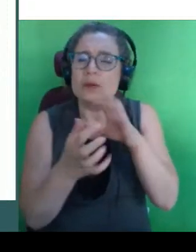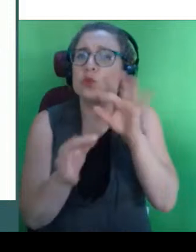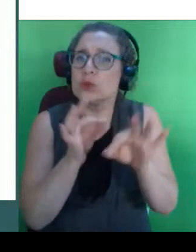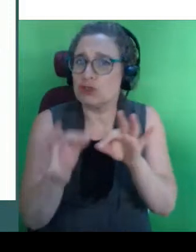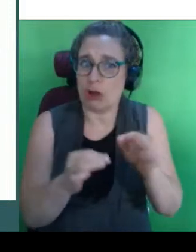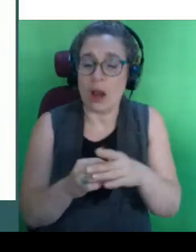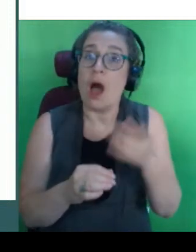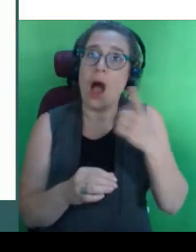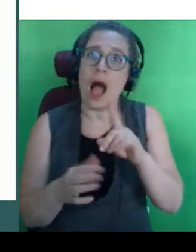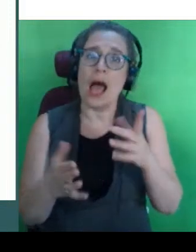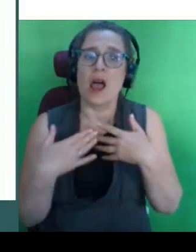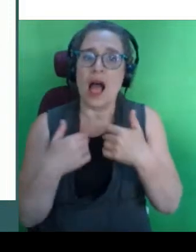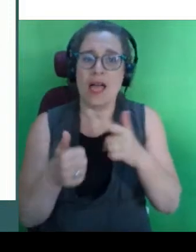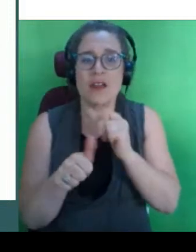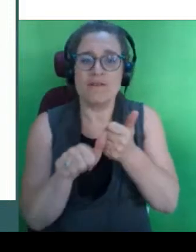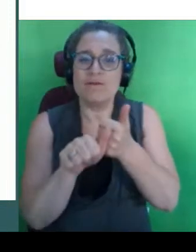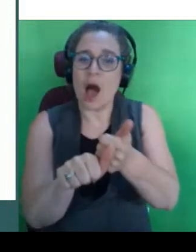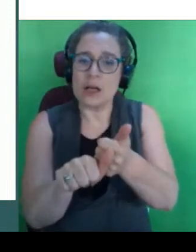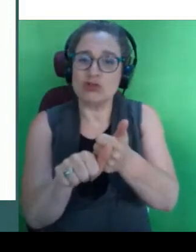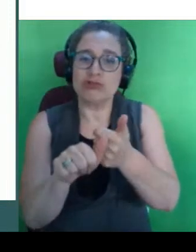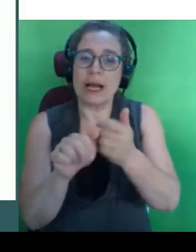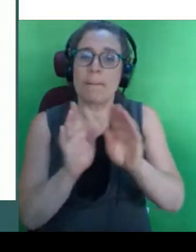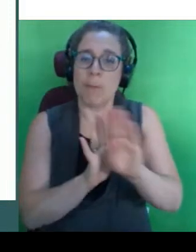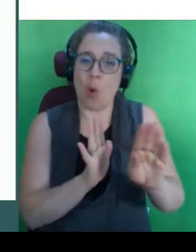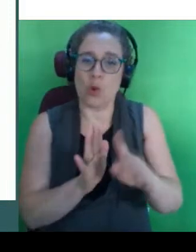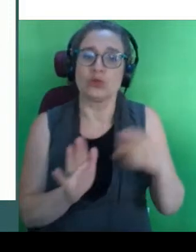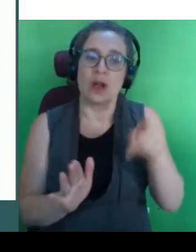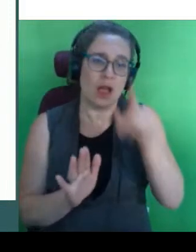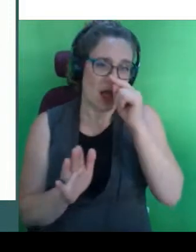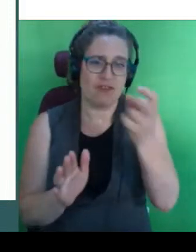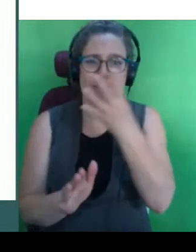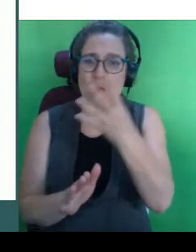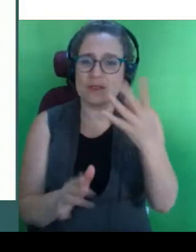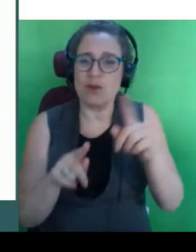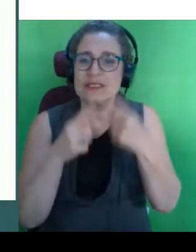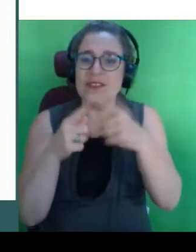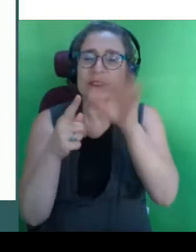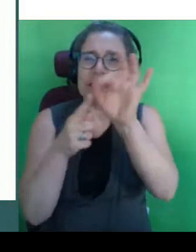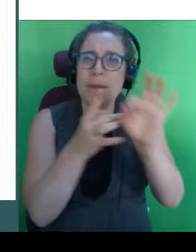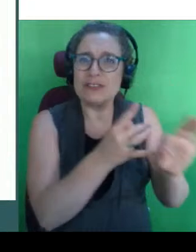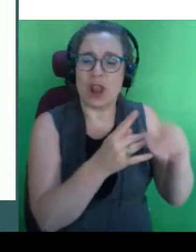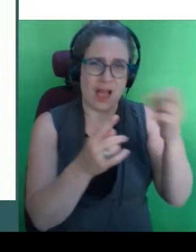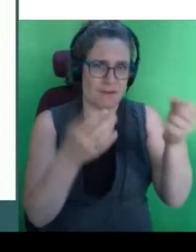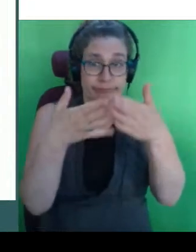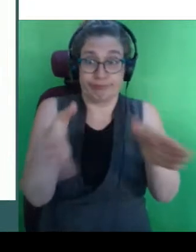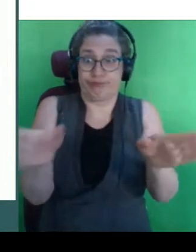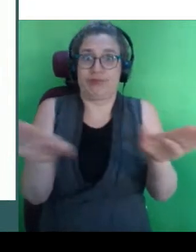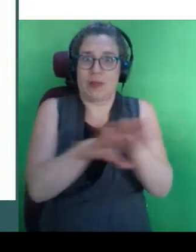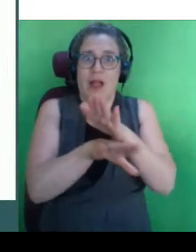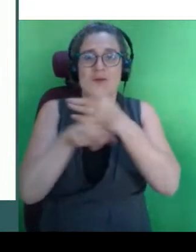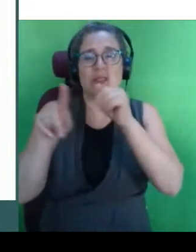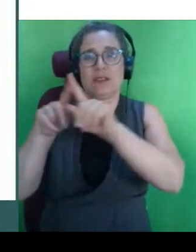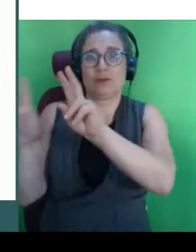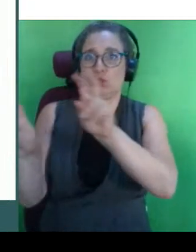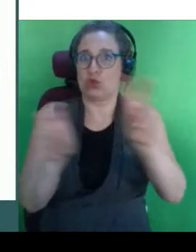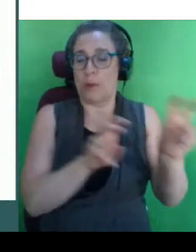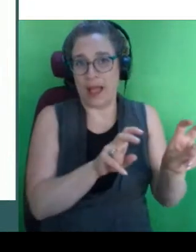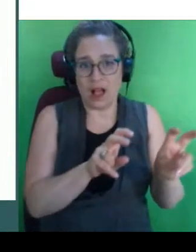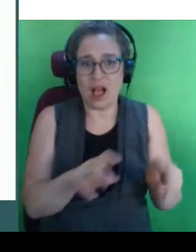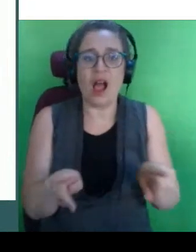about 44 specialists across a broad range of allergy-based specialities, including